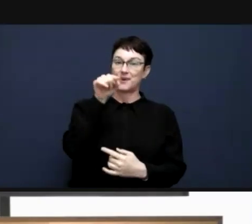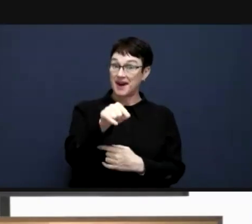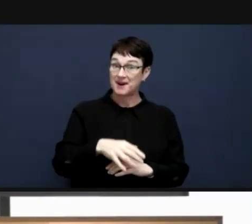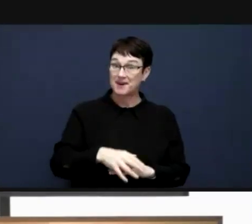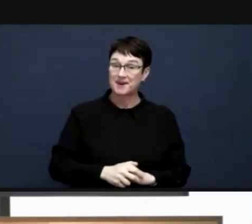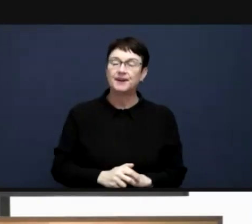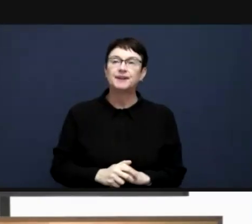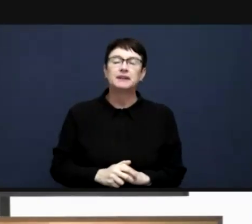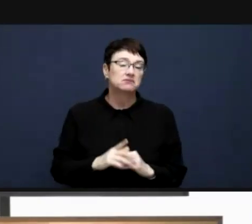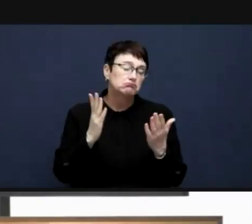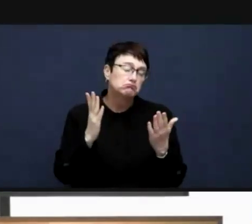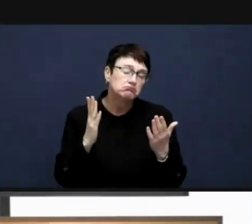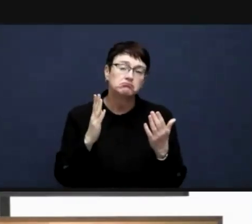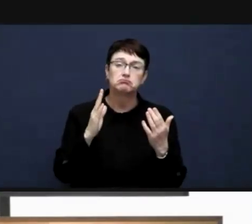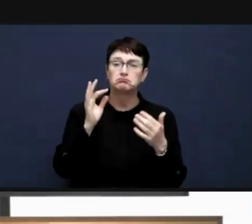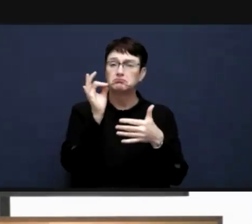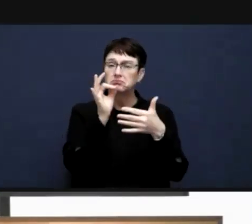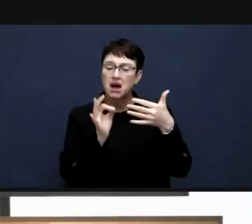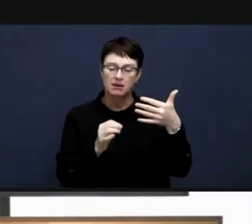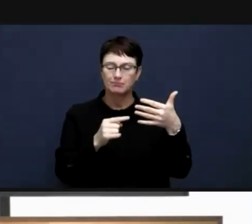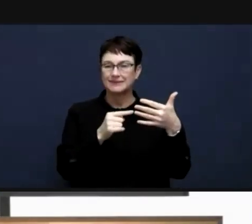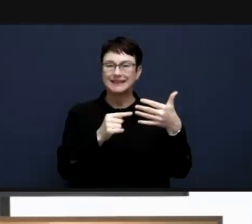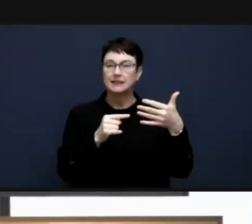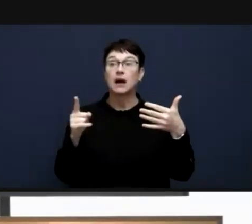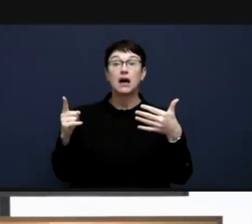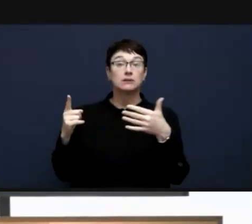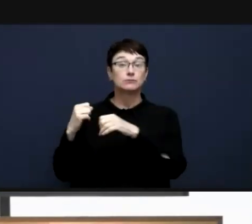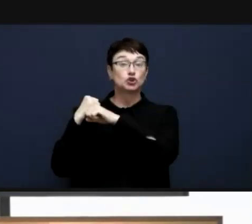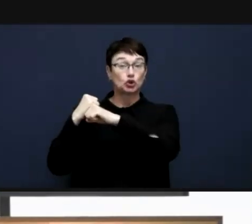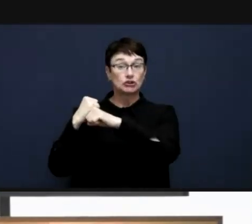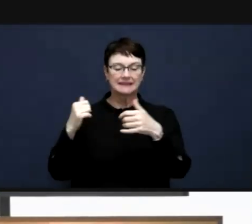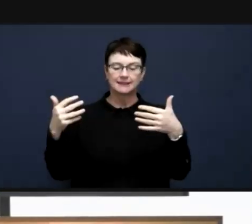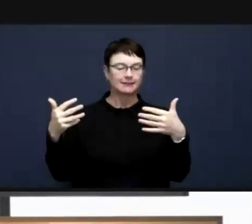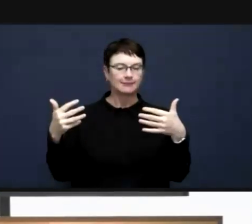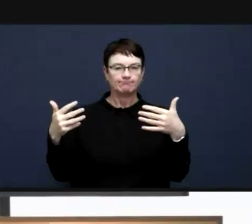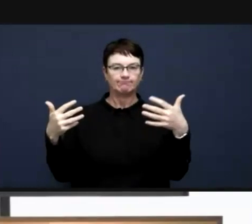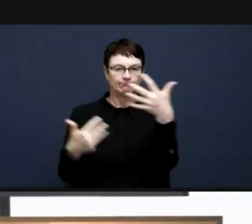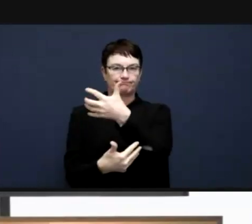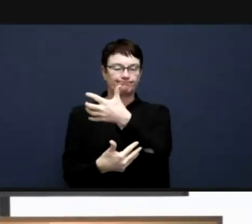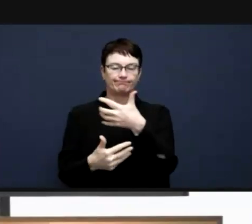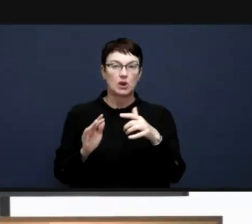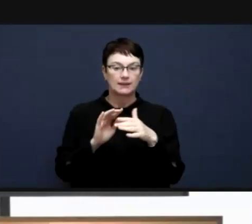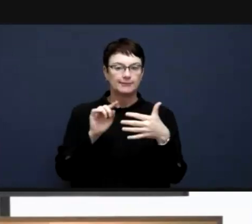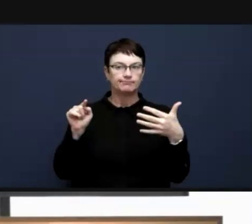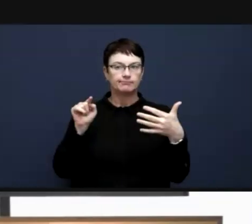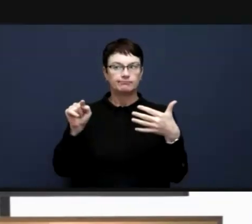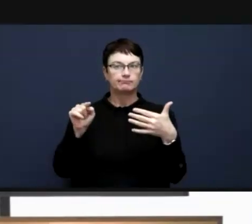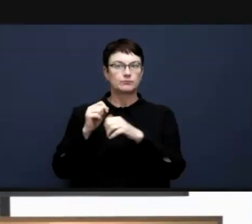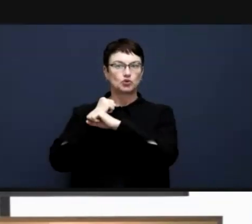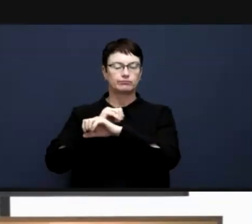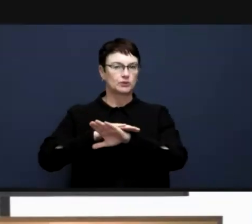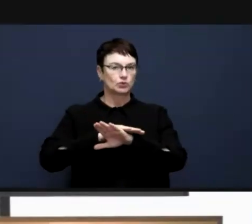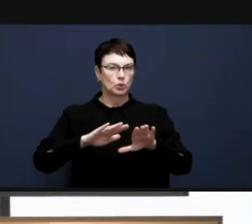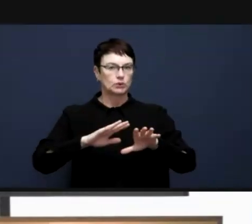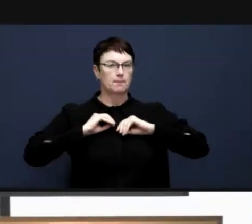some features may clash with security requirements. It's not really part of this requirement, but was something that was